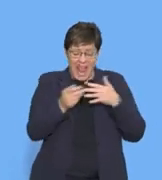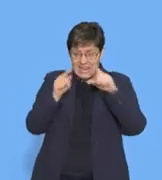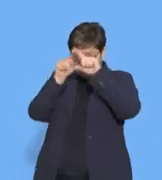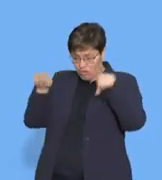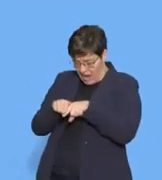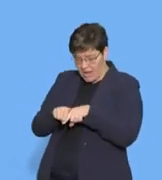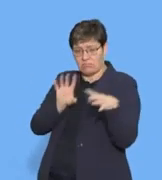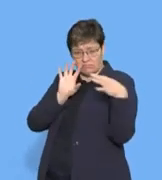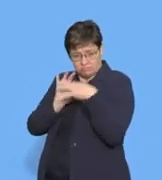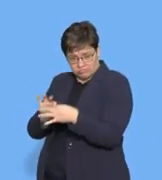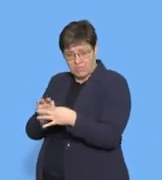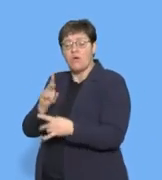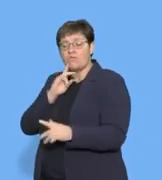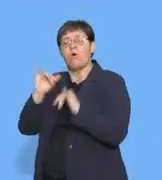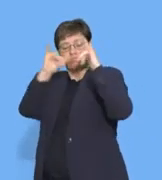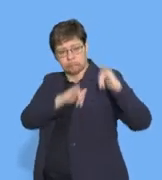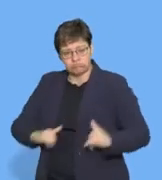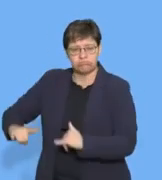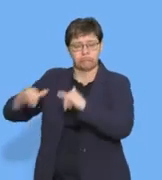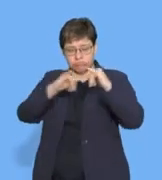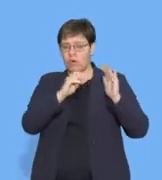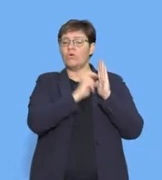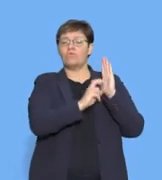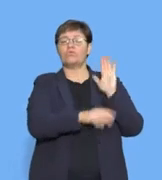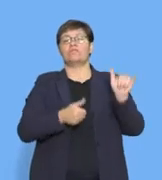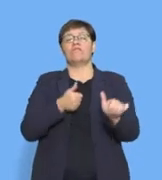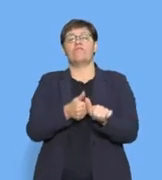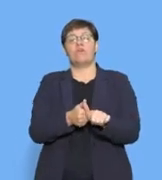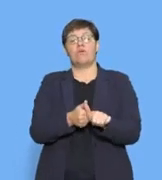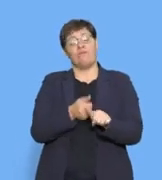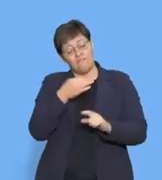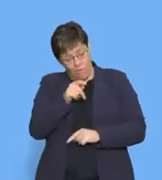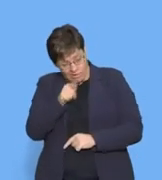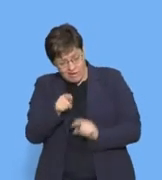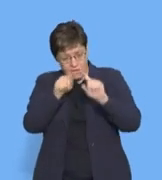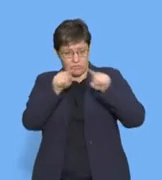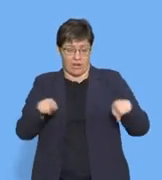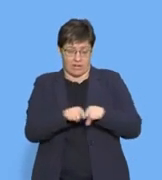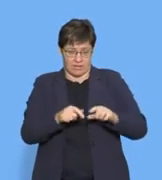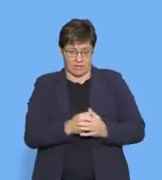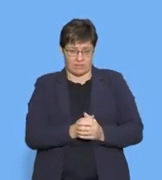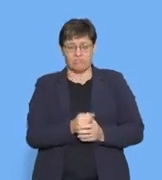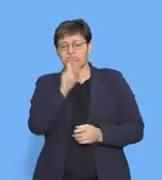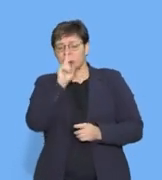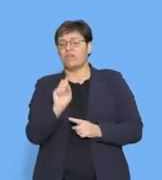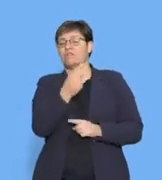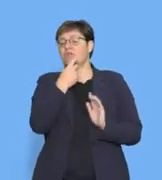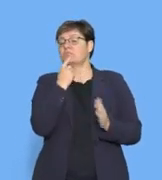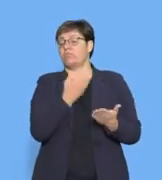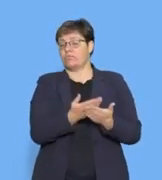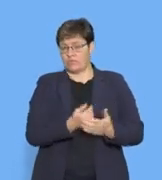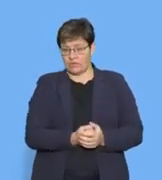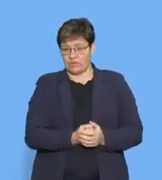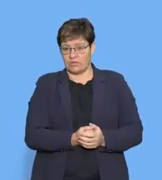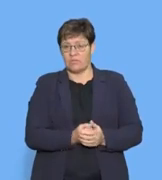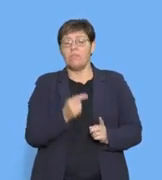rules actually work for any triangle, then we know universally that these rules can be applied to any triangle. Let's begin